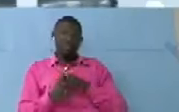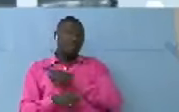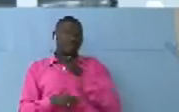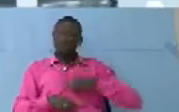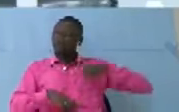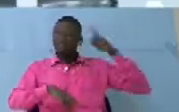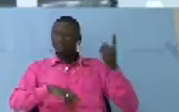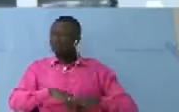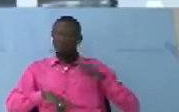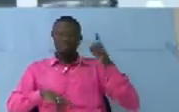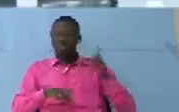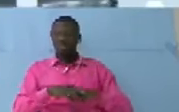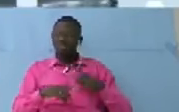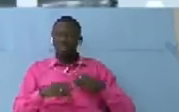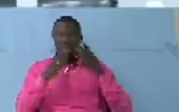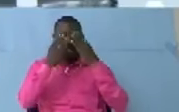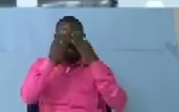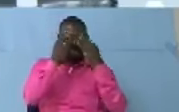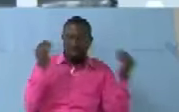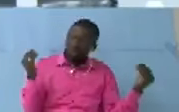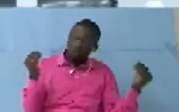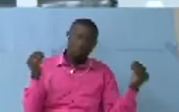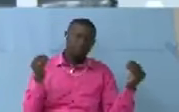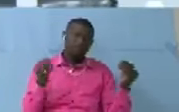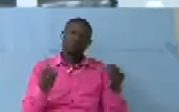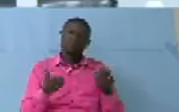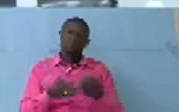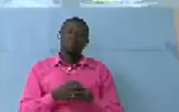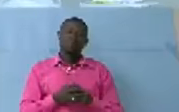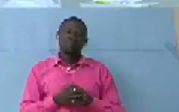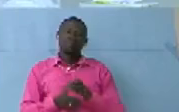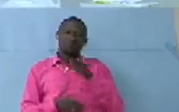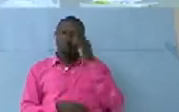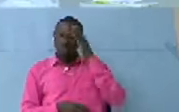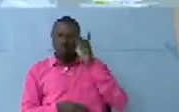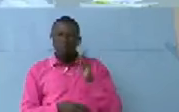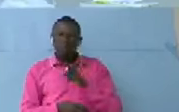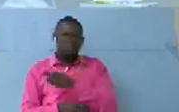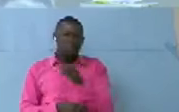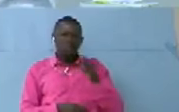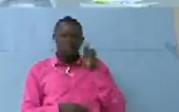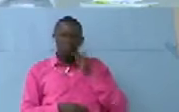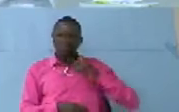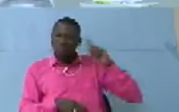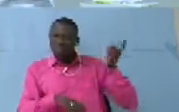They beat me until I fainted. Do you know what they were using to beat you?